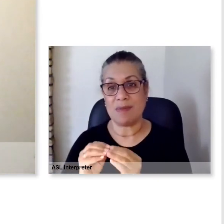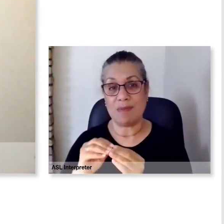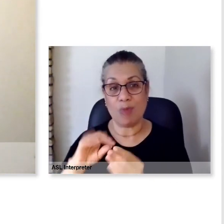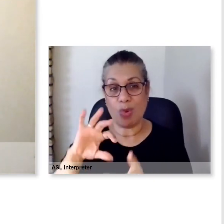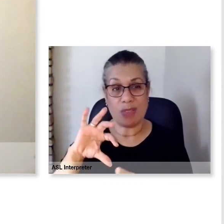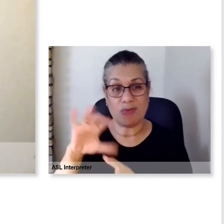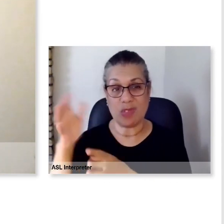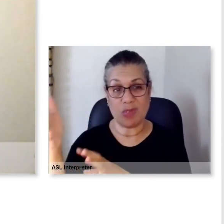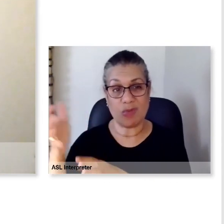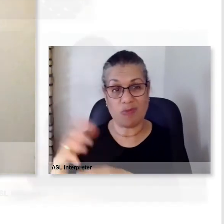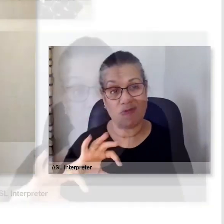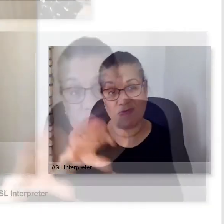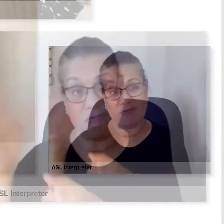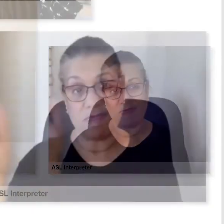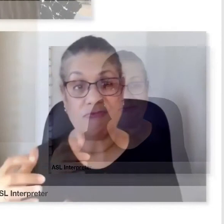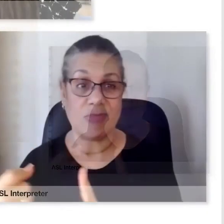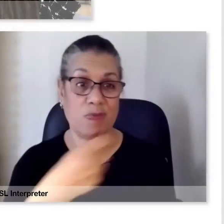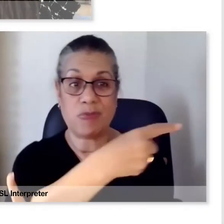obscuring important distinctions.